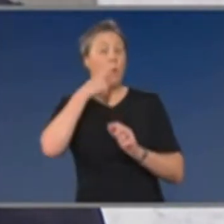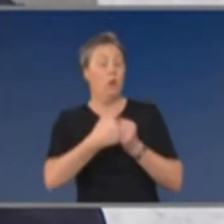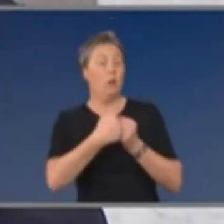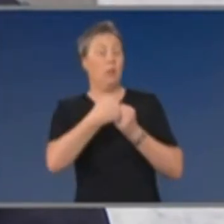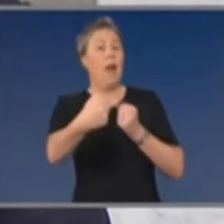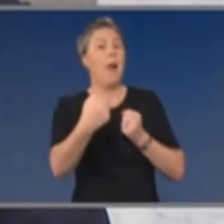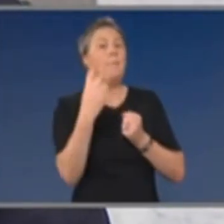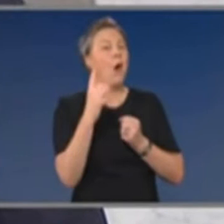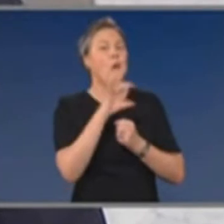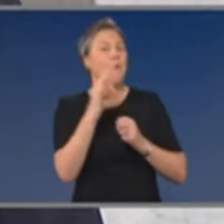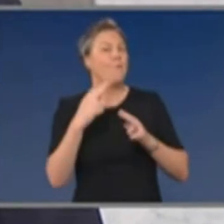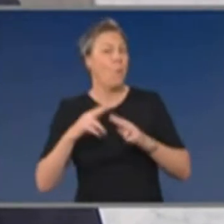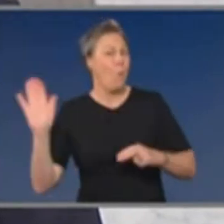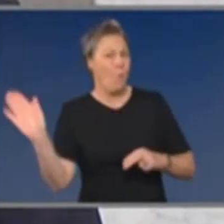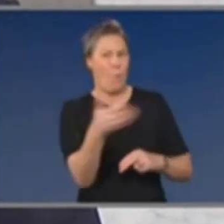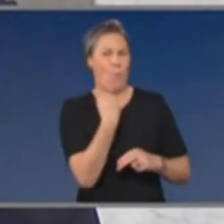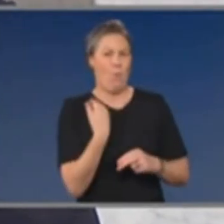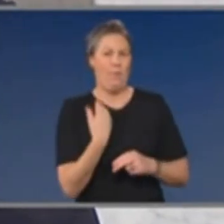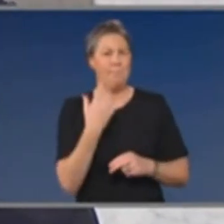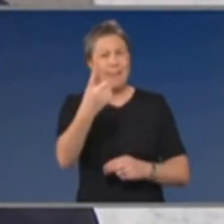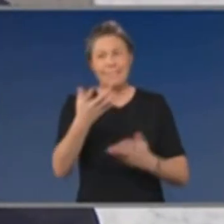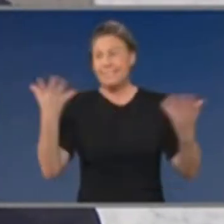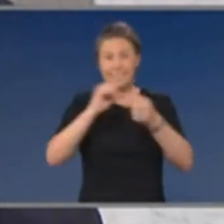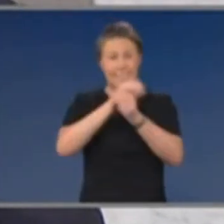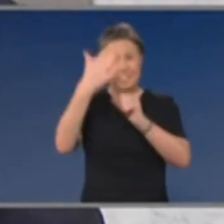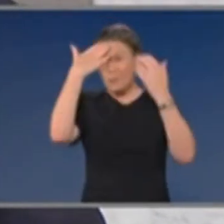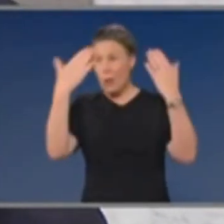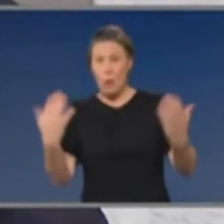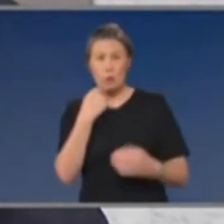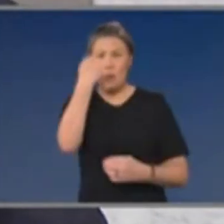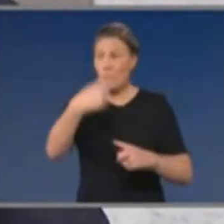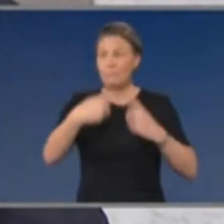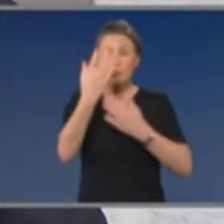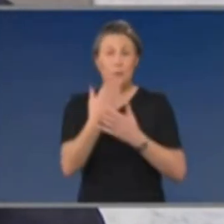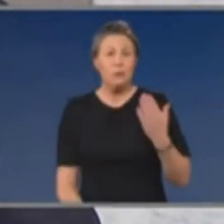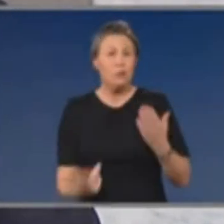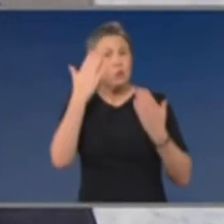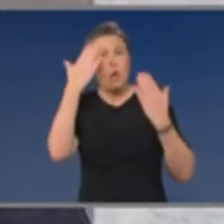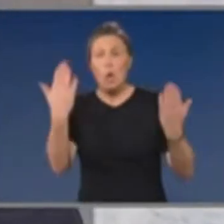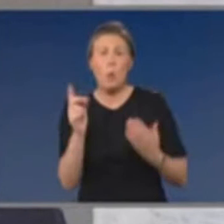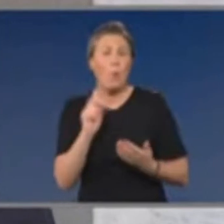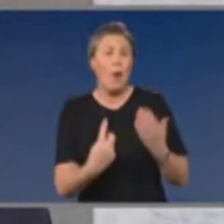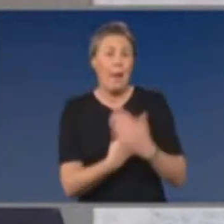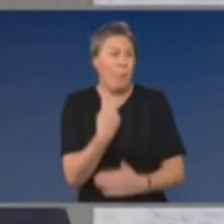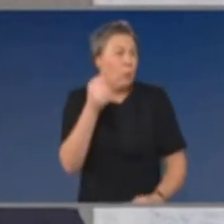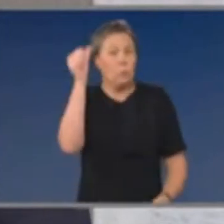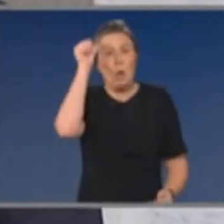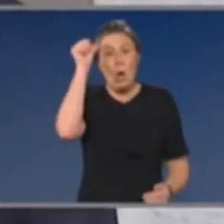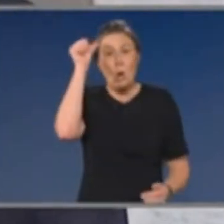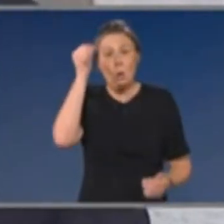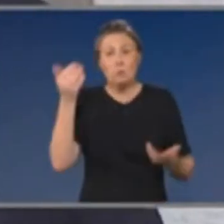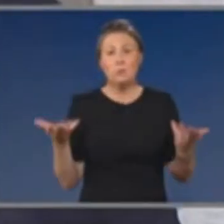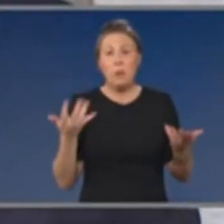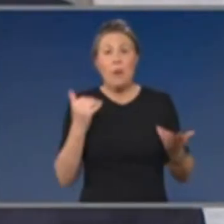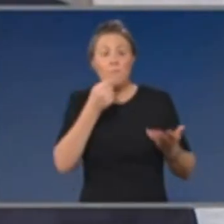manage through this crisis is there are so many unknowns, there are so many uncertainties, and to have a very clear-eyed view about what the world will look